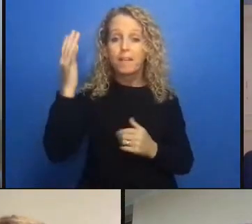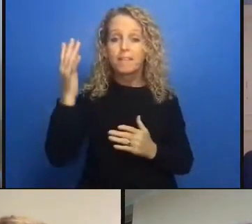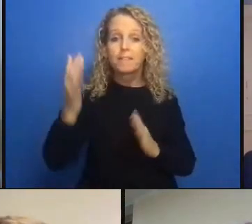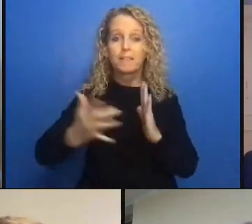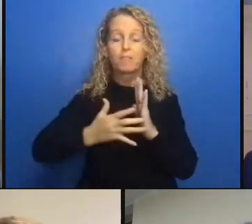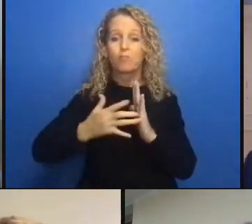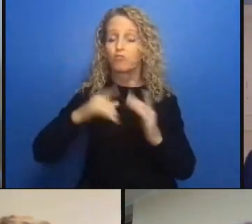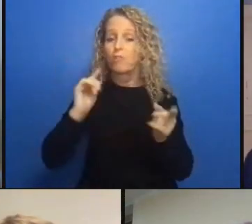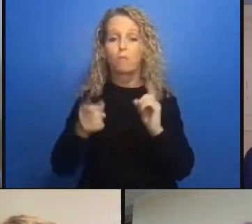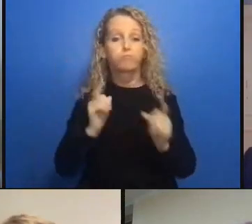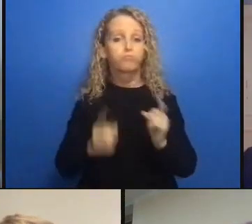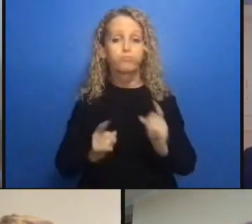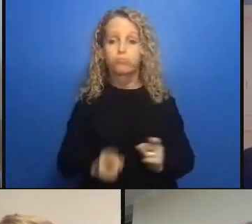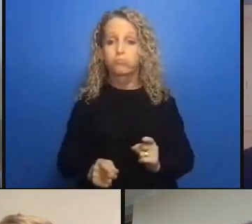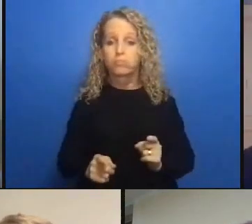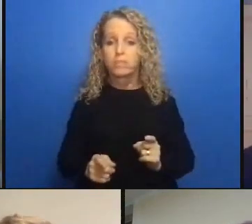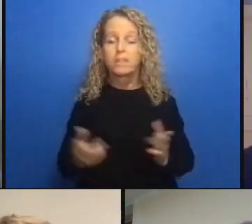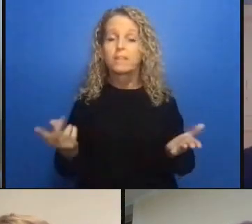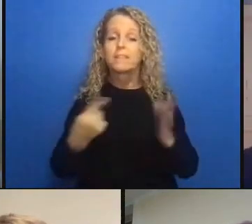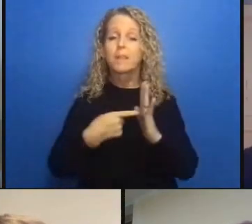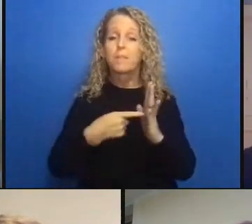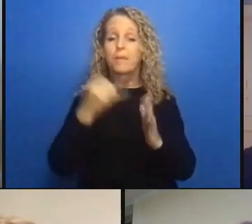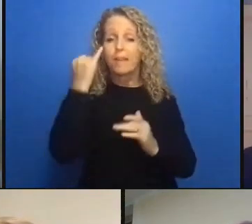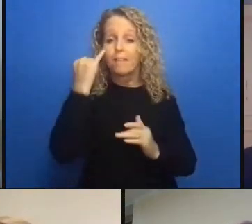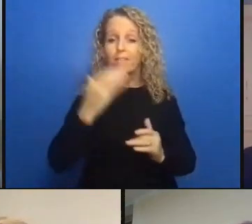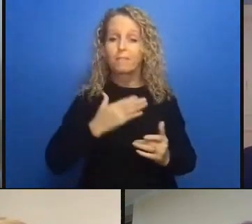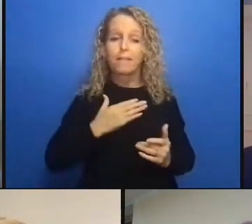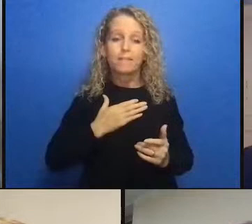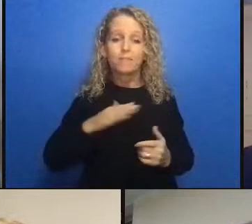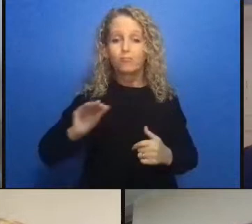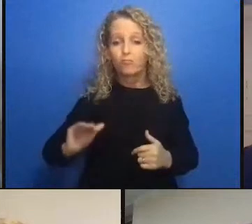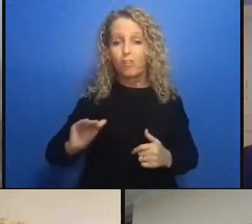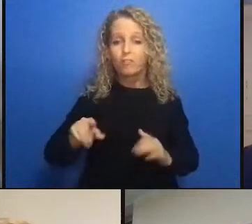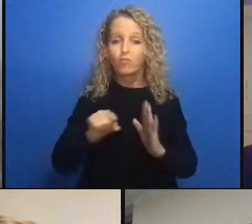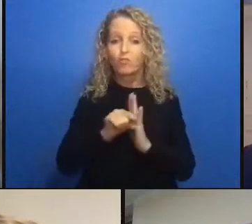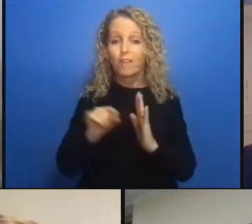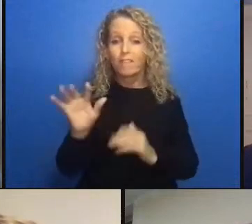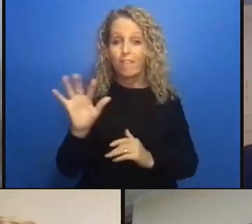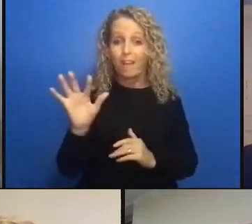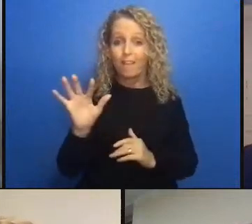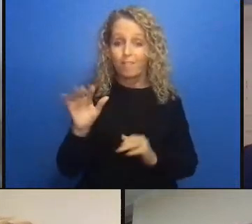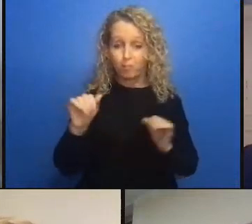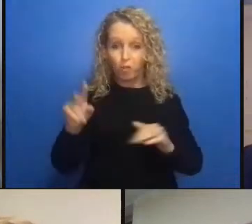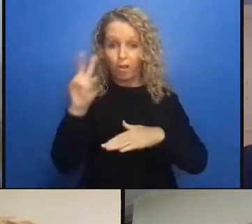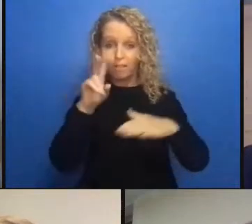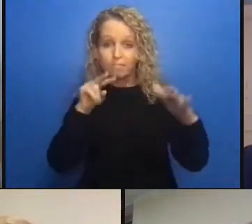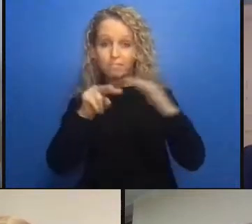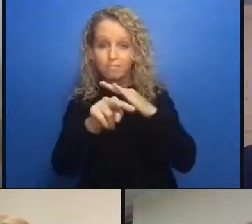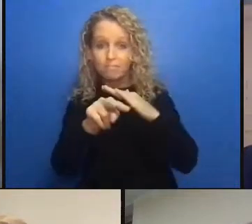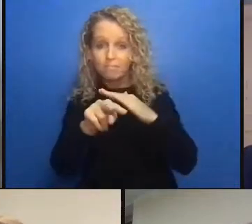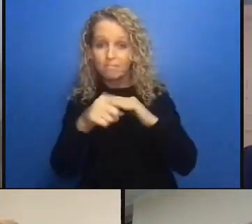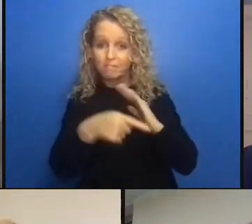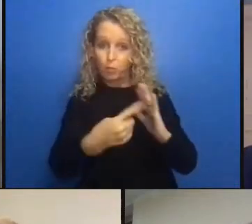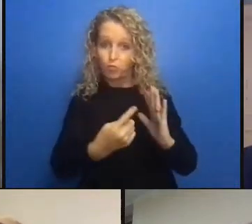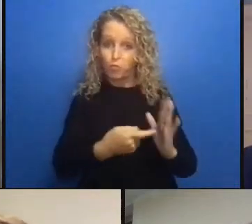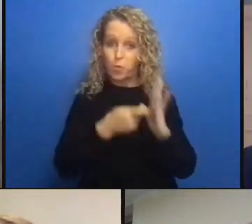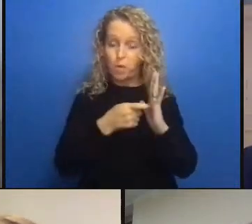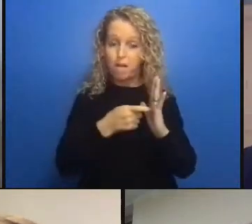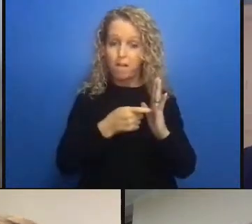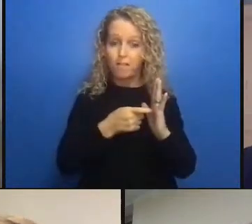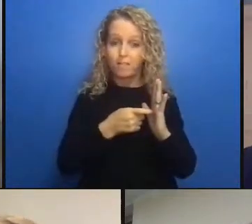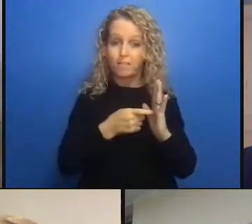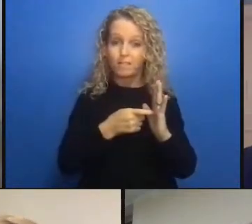I had a child who was, in grade 5 right now, I don't actually think we can predict what skills what technical